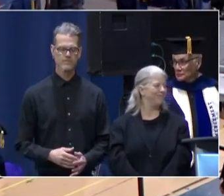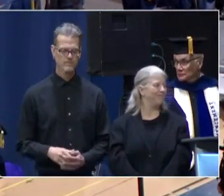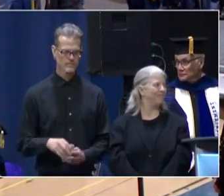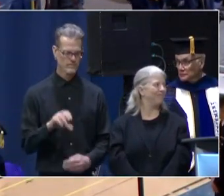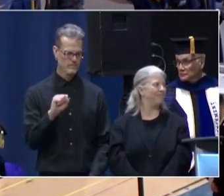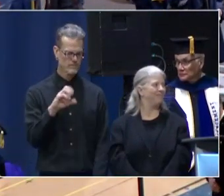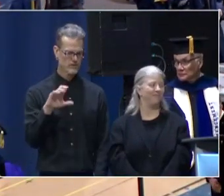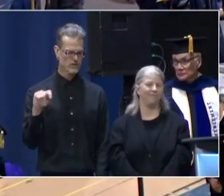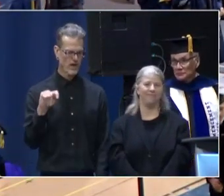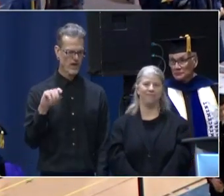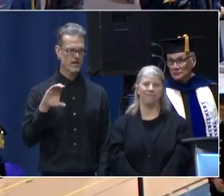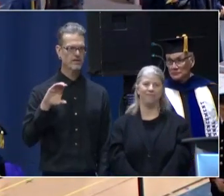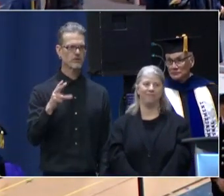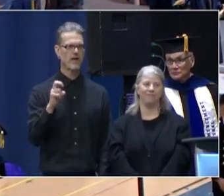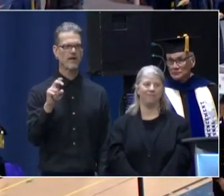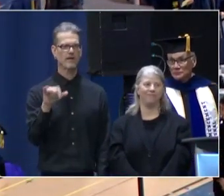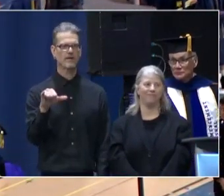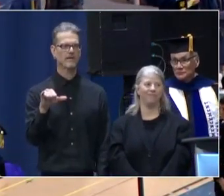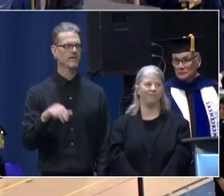Scott Cheney.